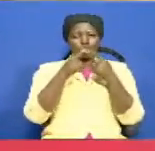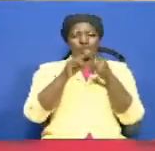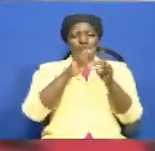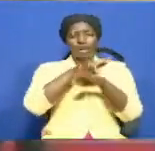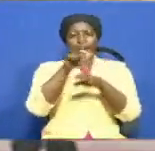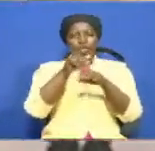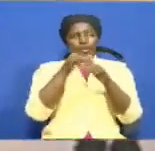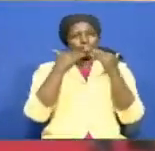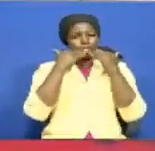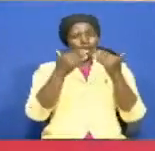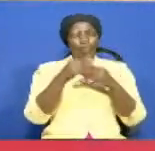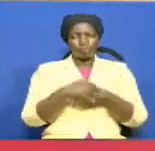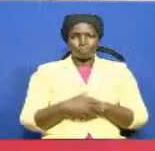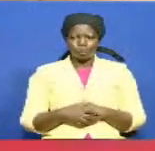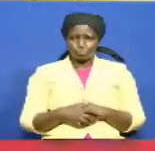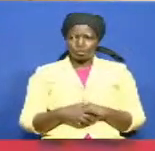Thank you,